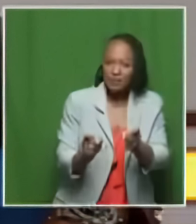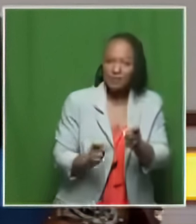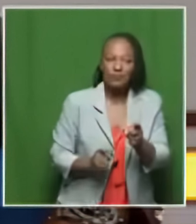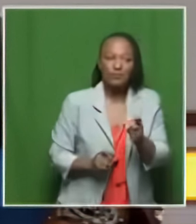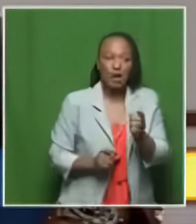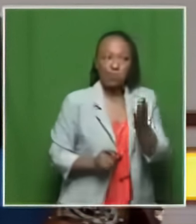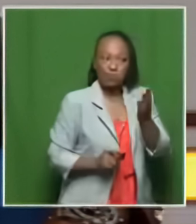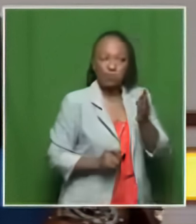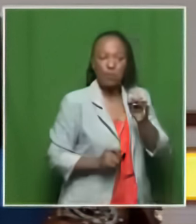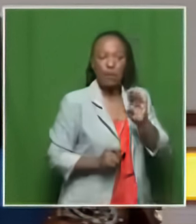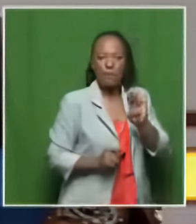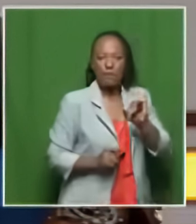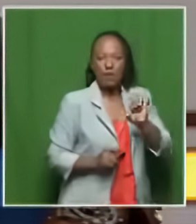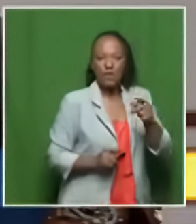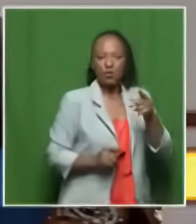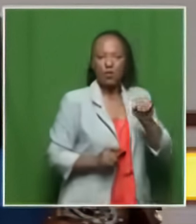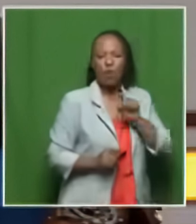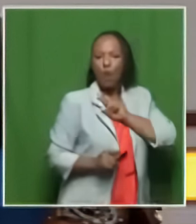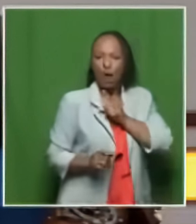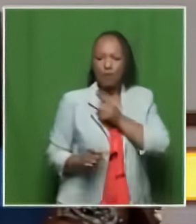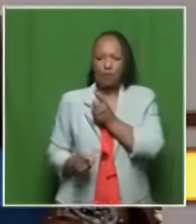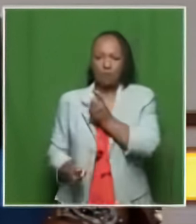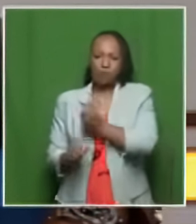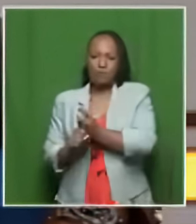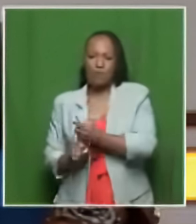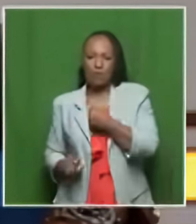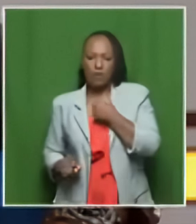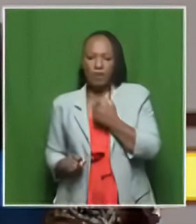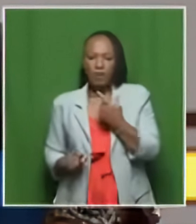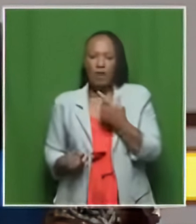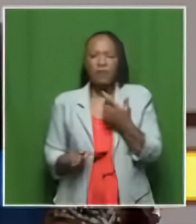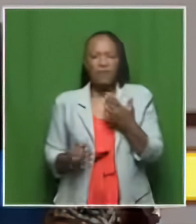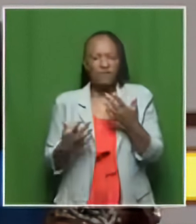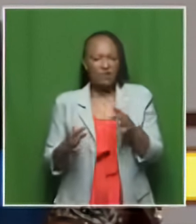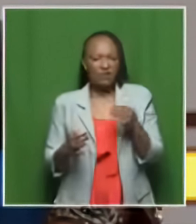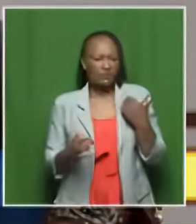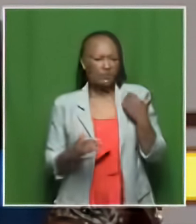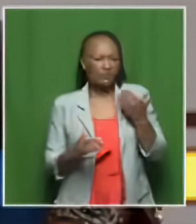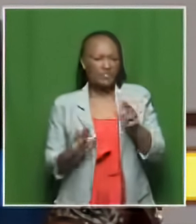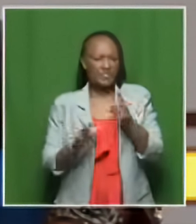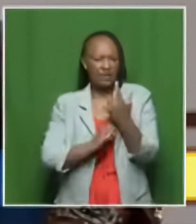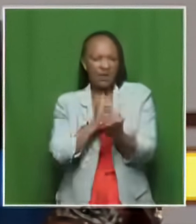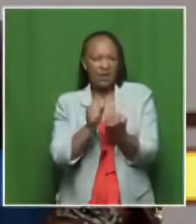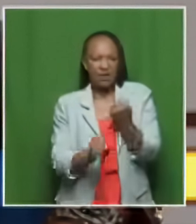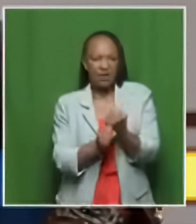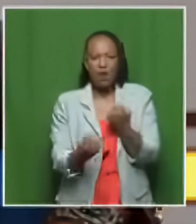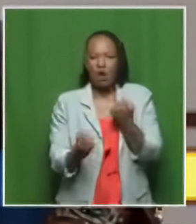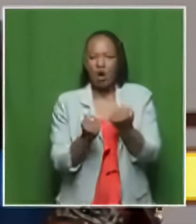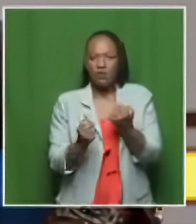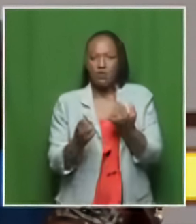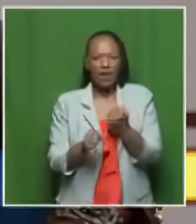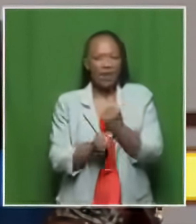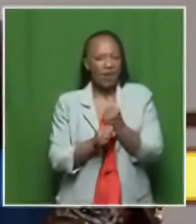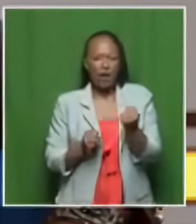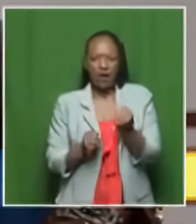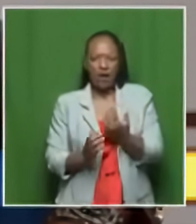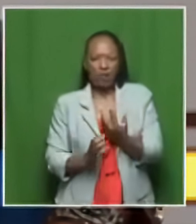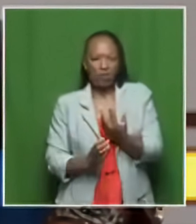why this guy is being denied bail. I've been going to that court for the past 7 years. I've never missed a